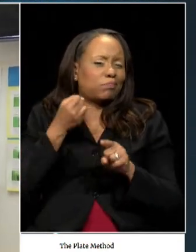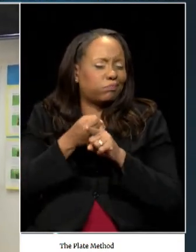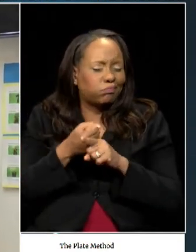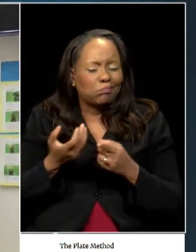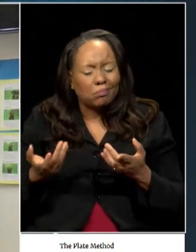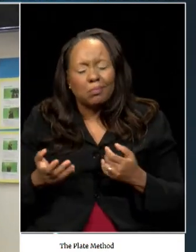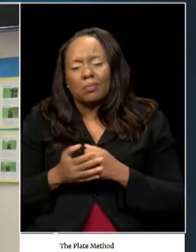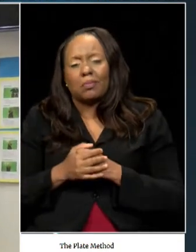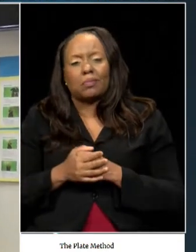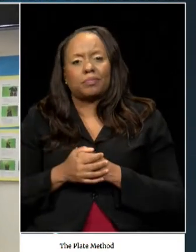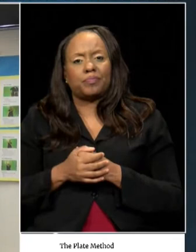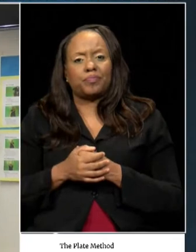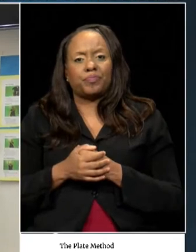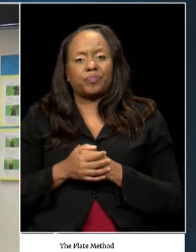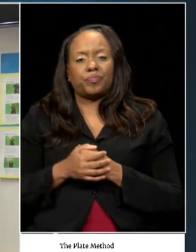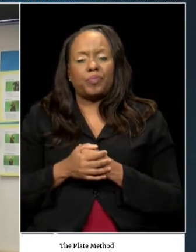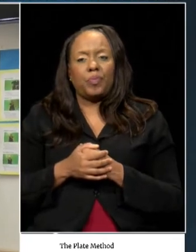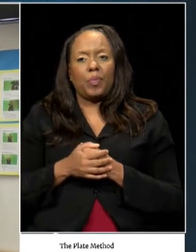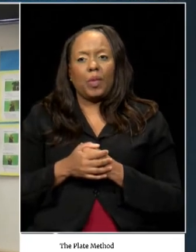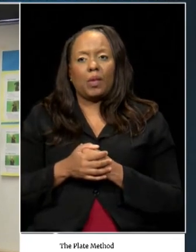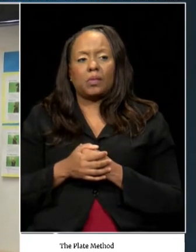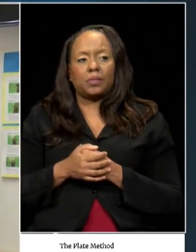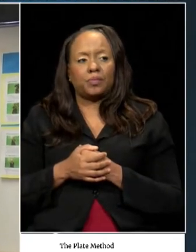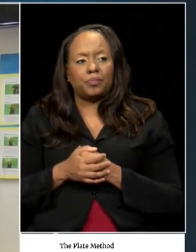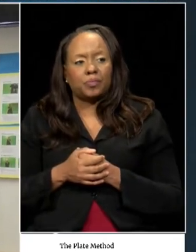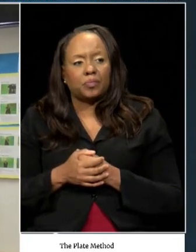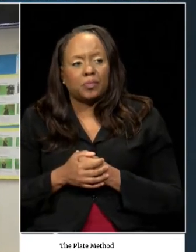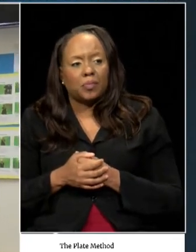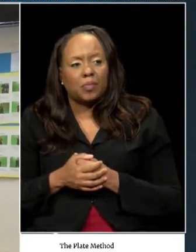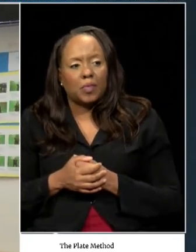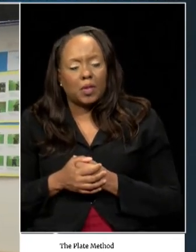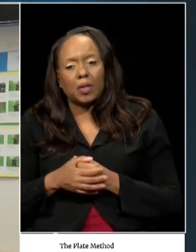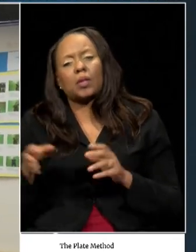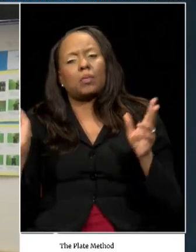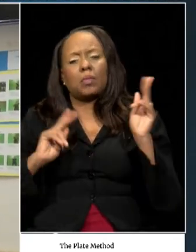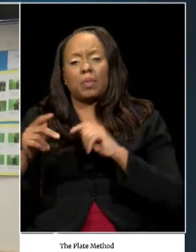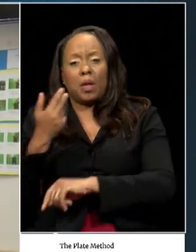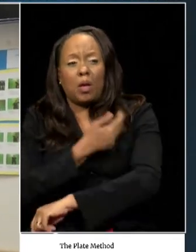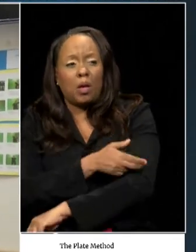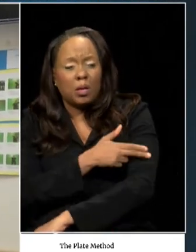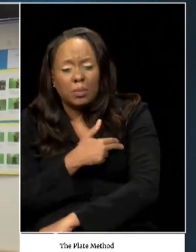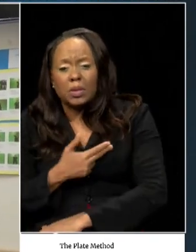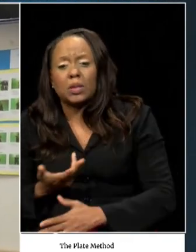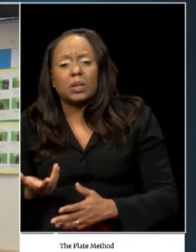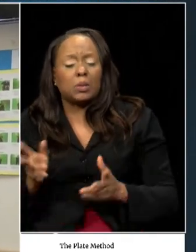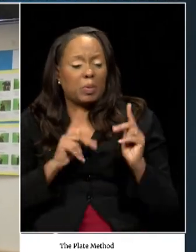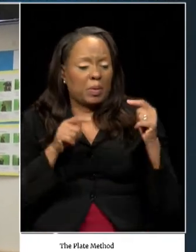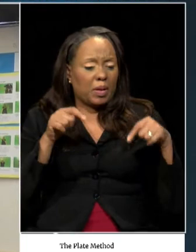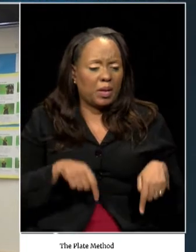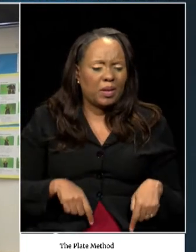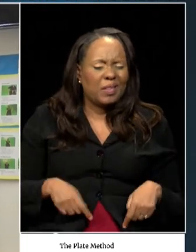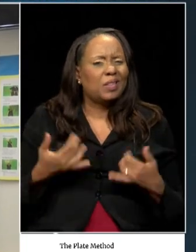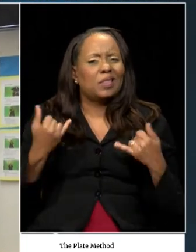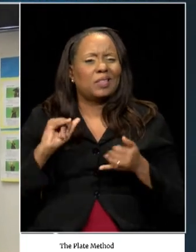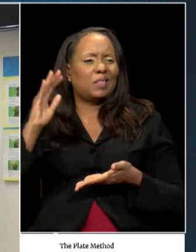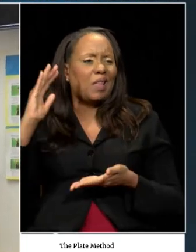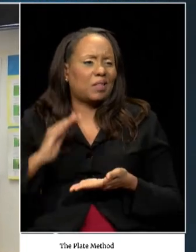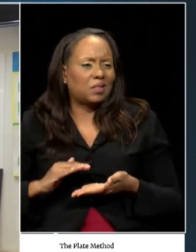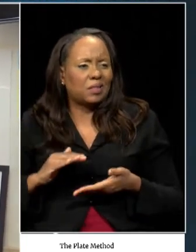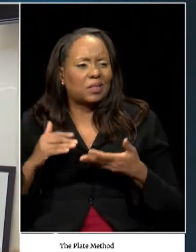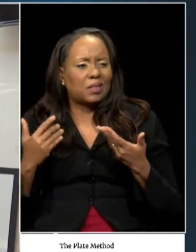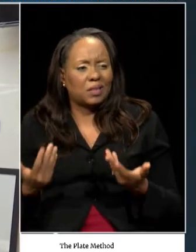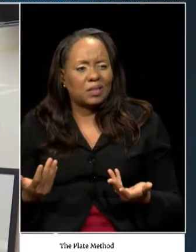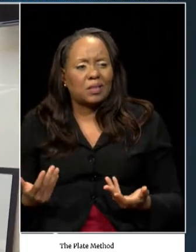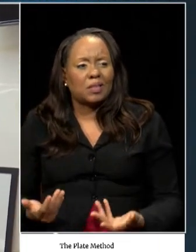based on what we were getting at the hospital compared to what we were getting over here, it's still a lot less. So you're right. We